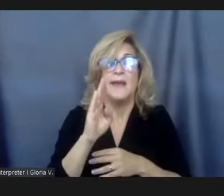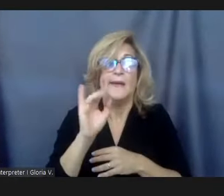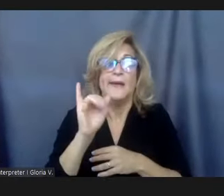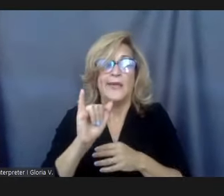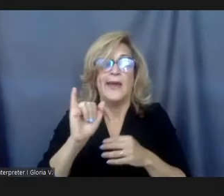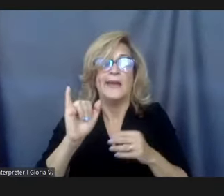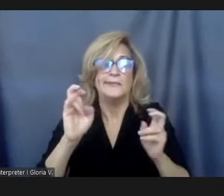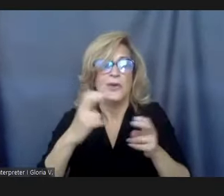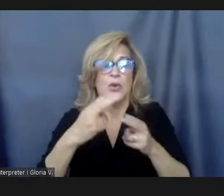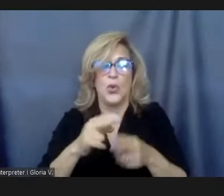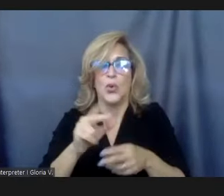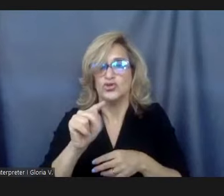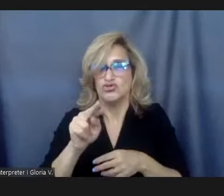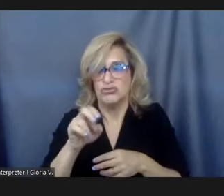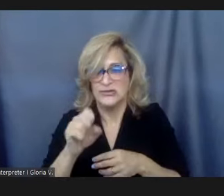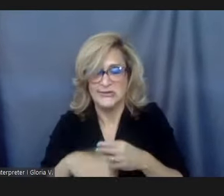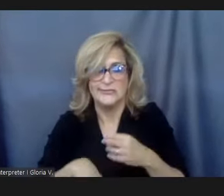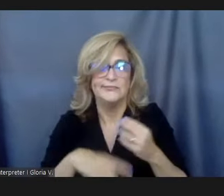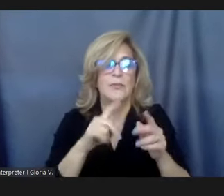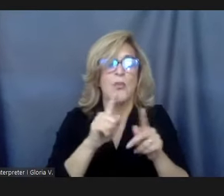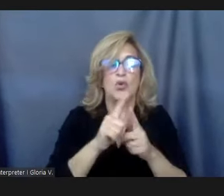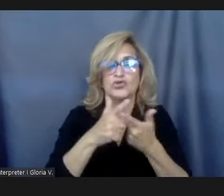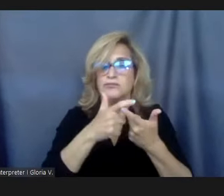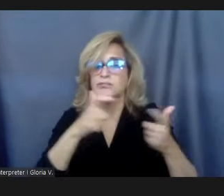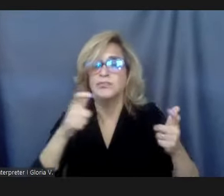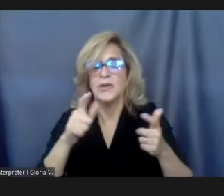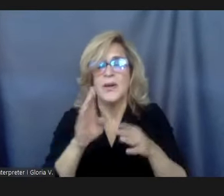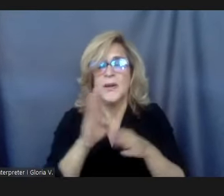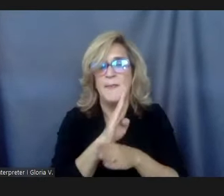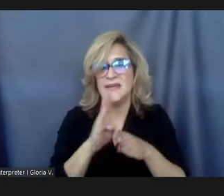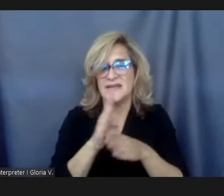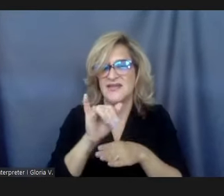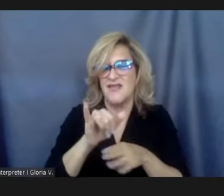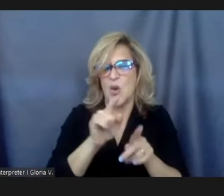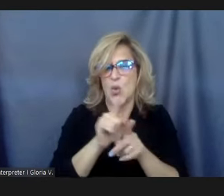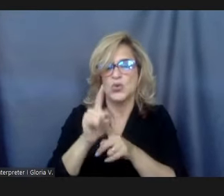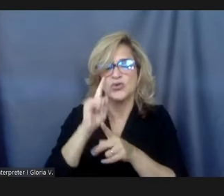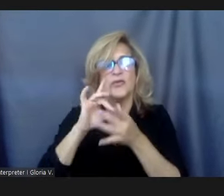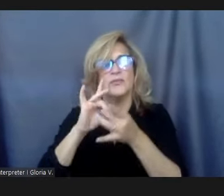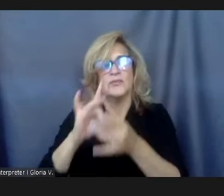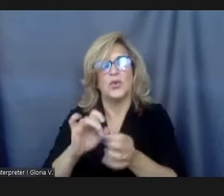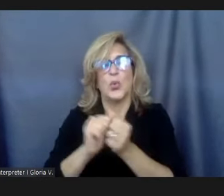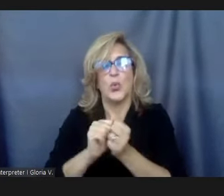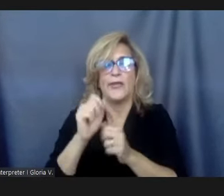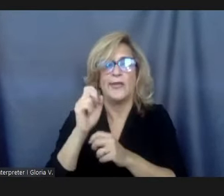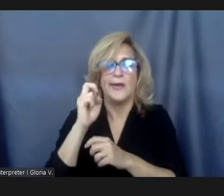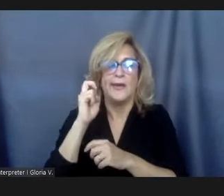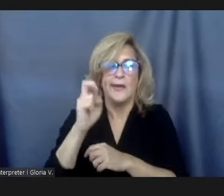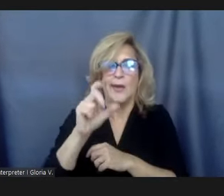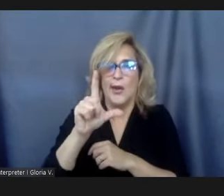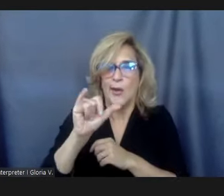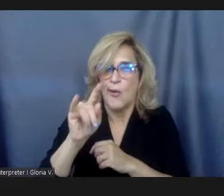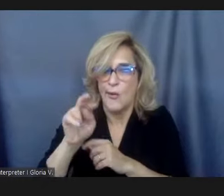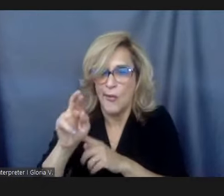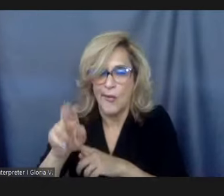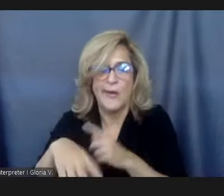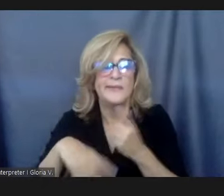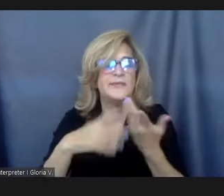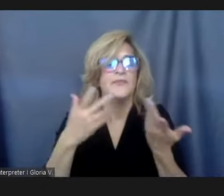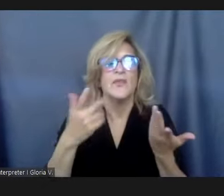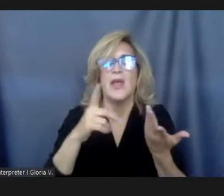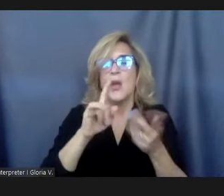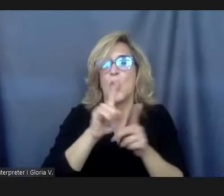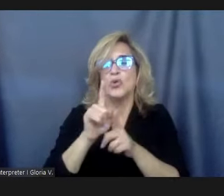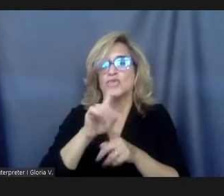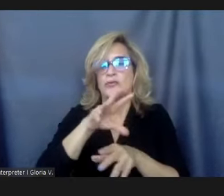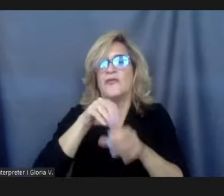many projects to improve and expand subway, bus, and commuter rail service. This would benefit MTA's transit commuters, including environmental justice